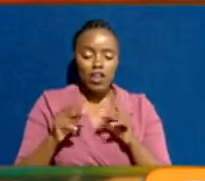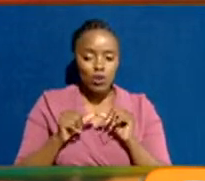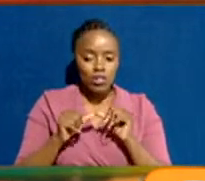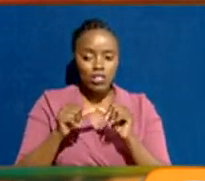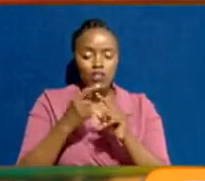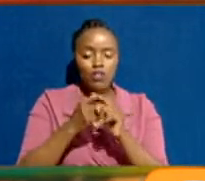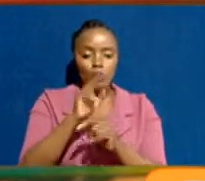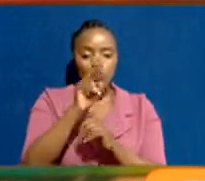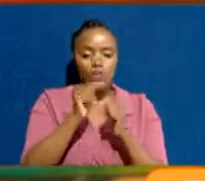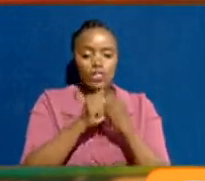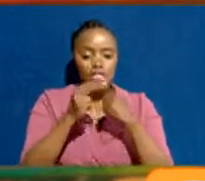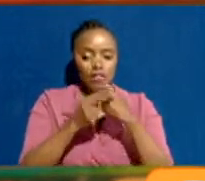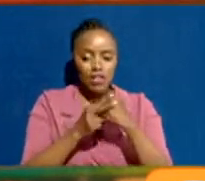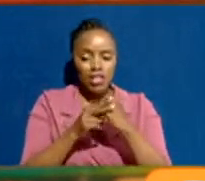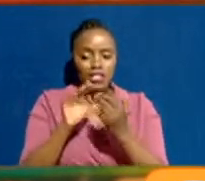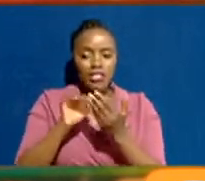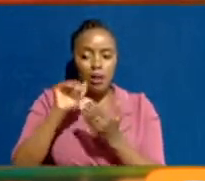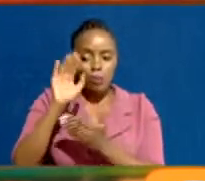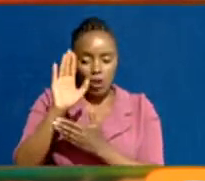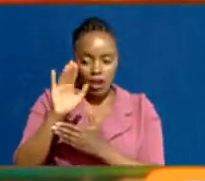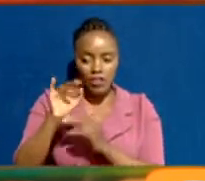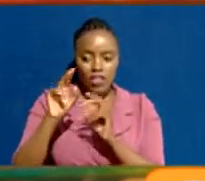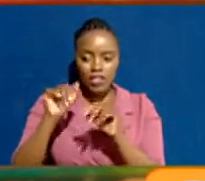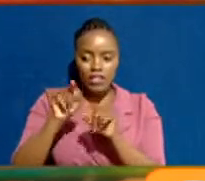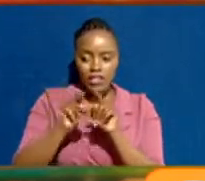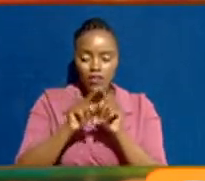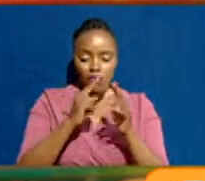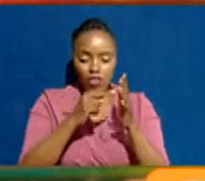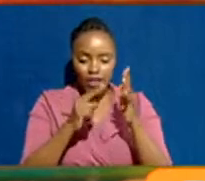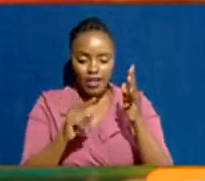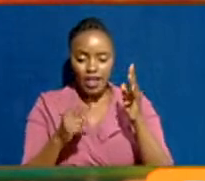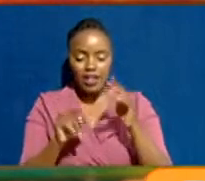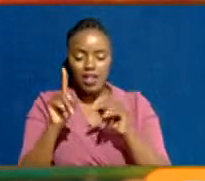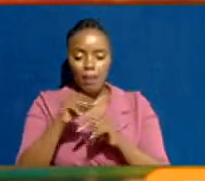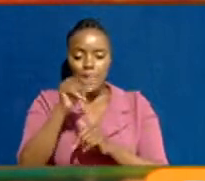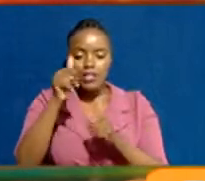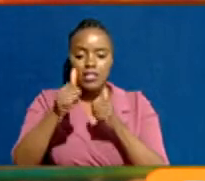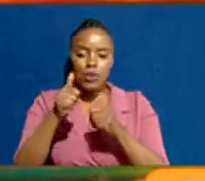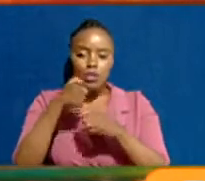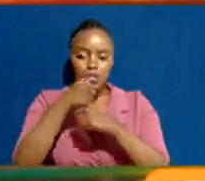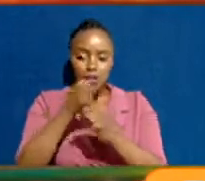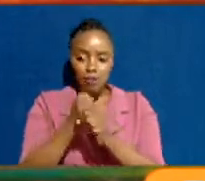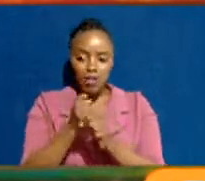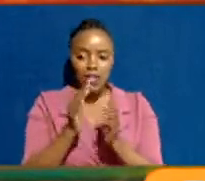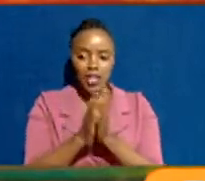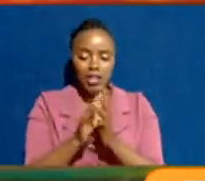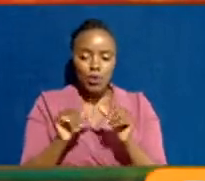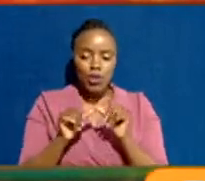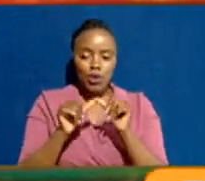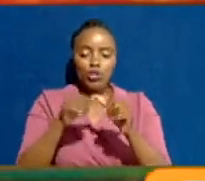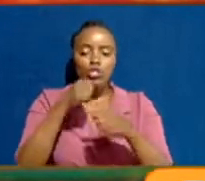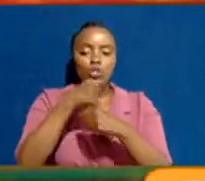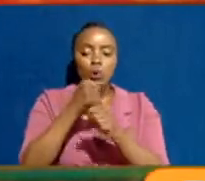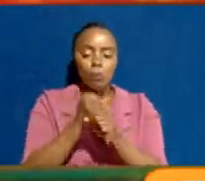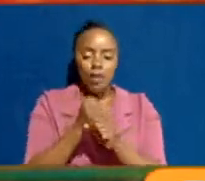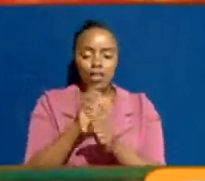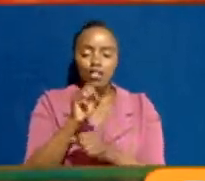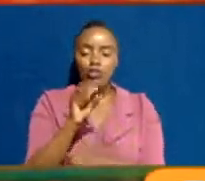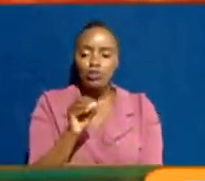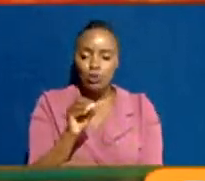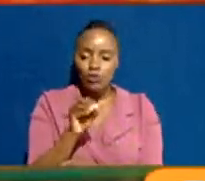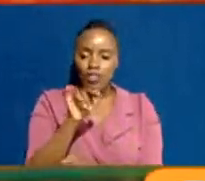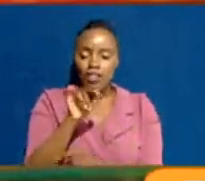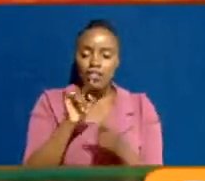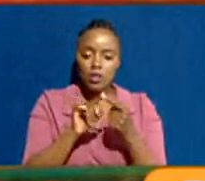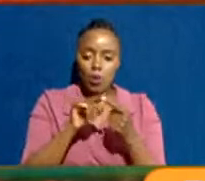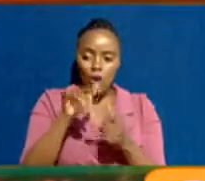from 2017, especially on the clearing mistakes that we made and we continue to make. So that